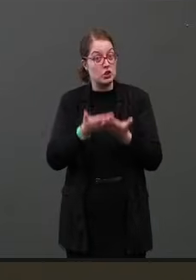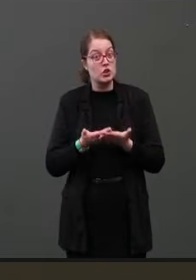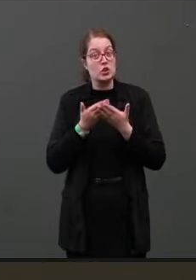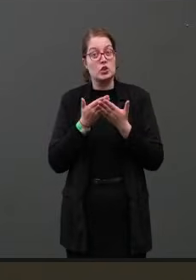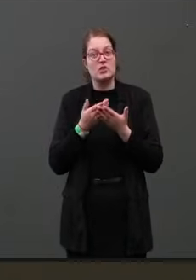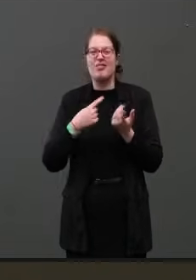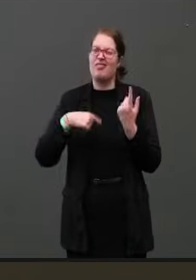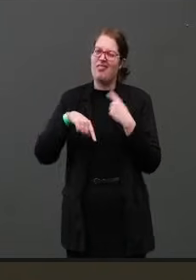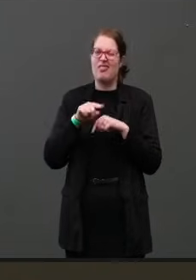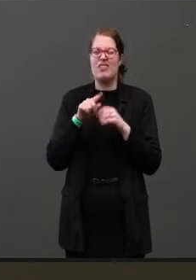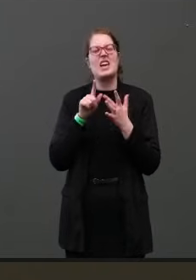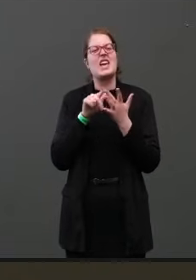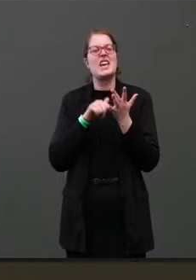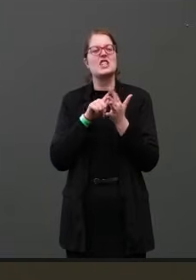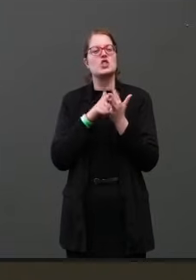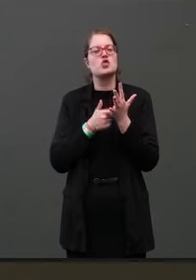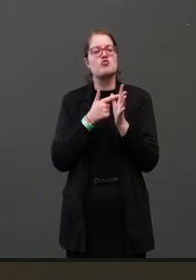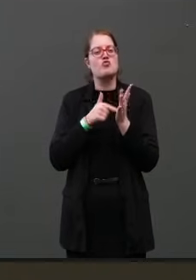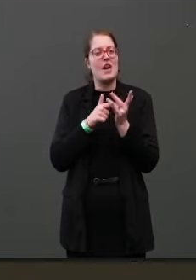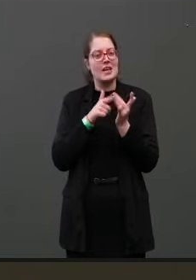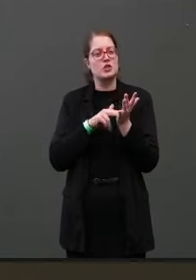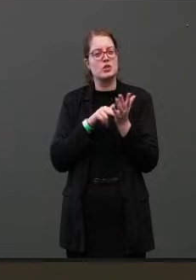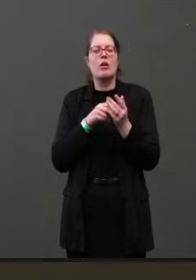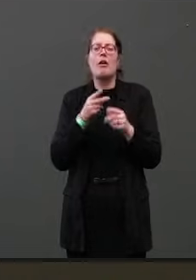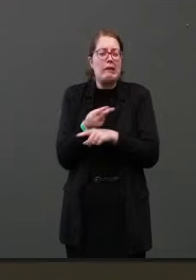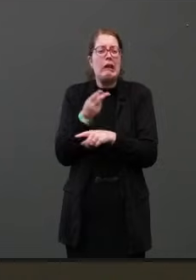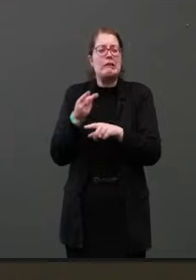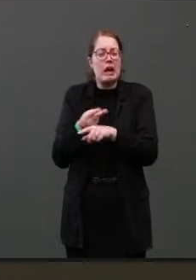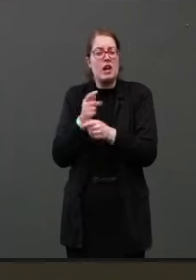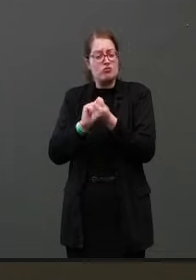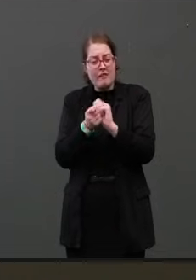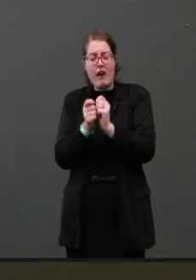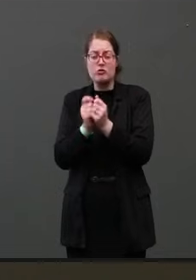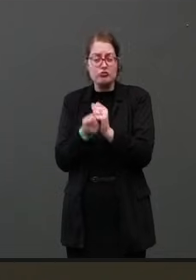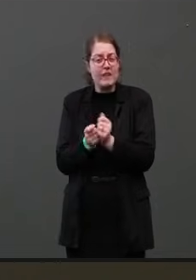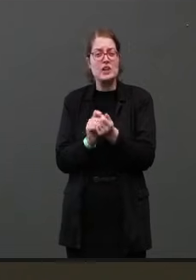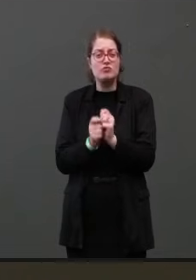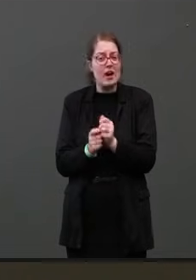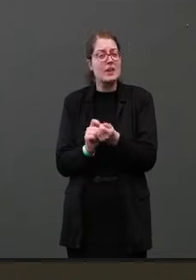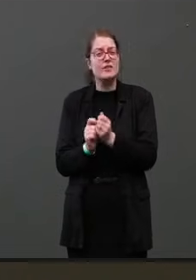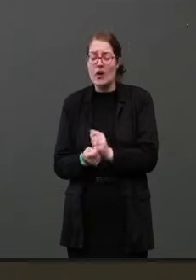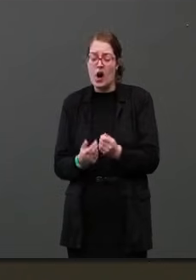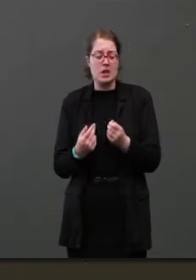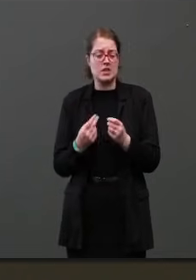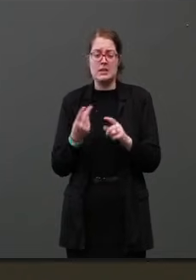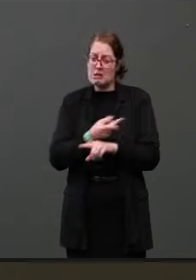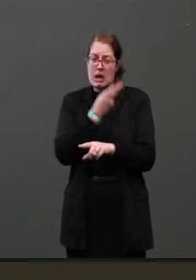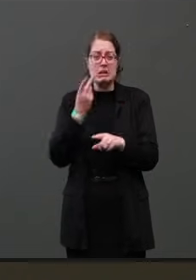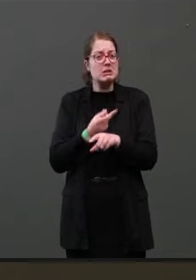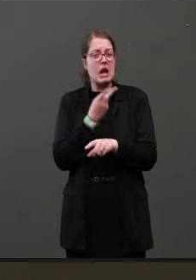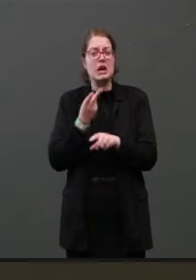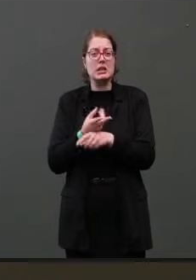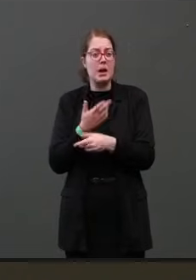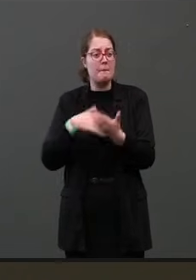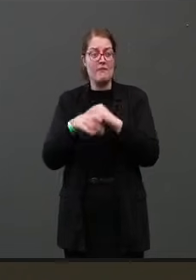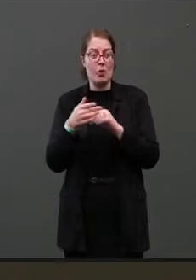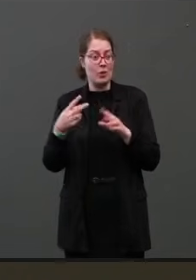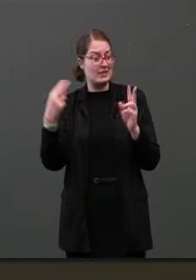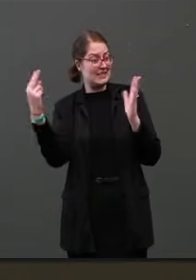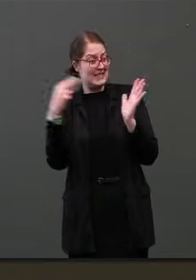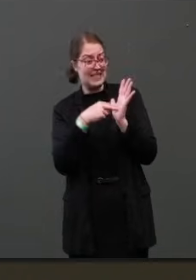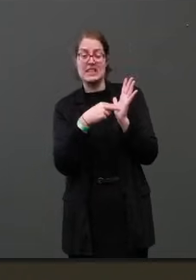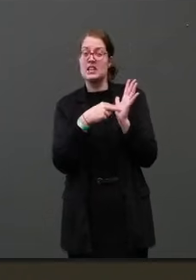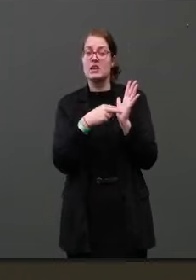iteration. You can always revise and rewrite your work before anyone else will see it. But you